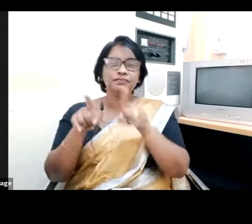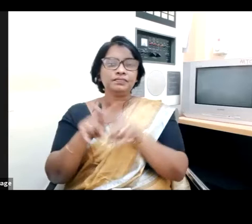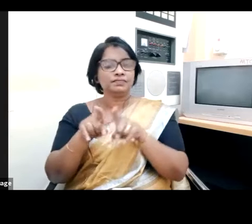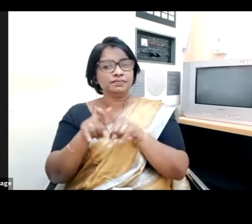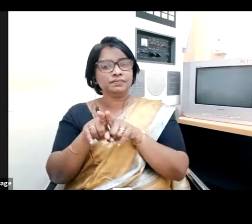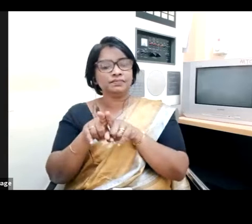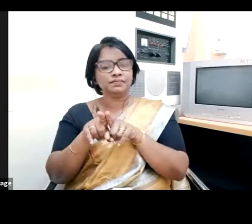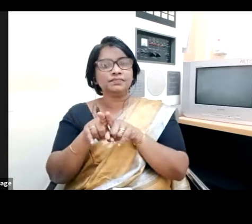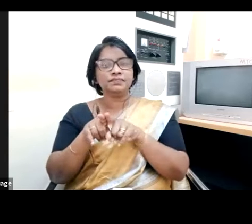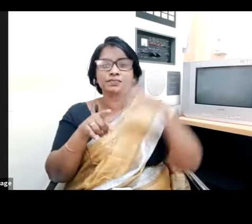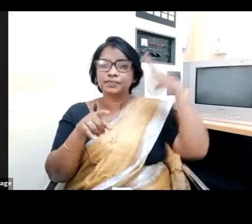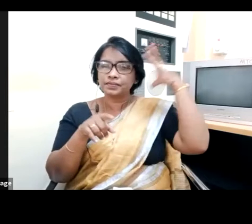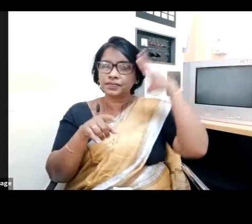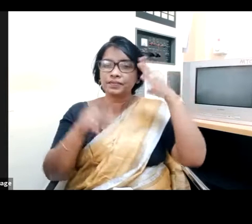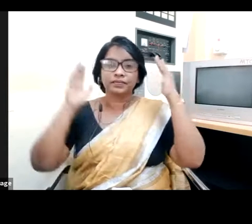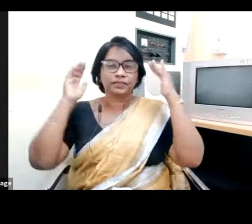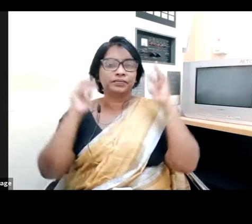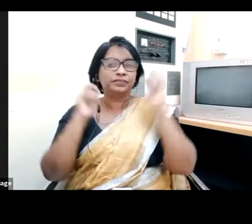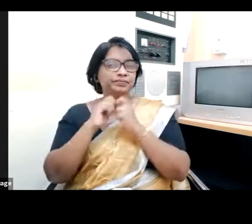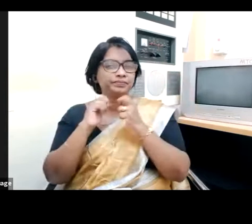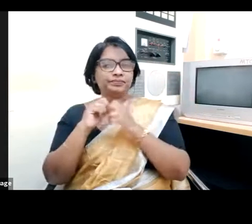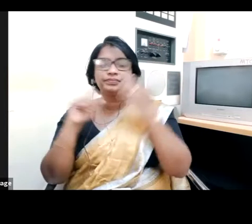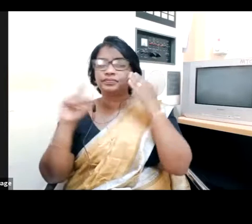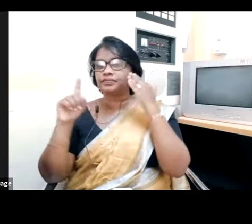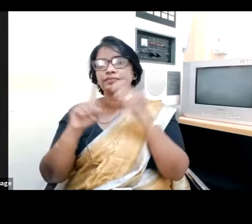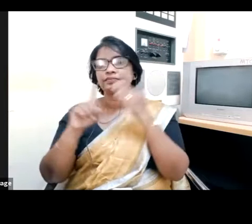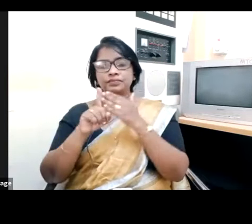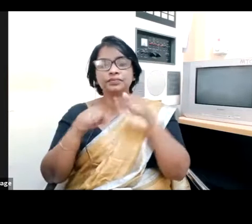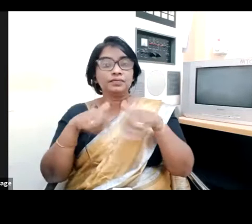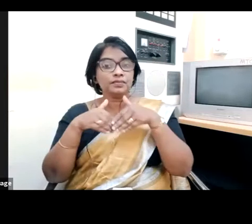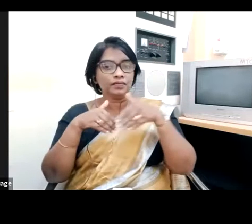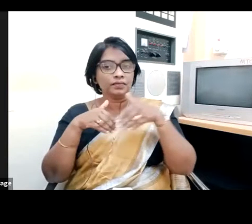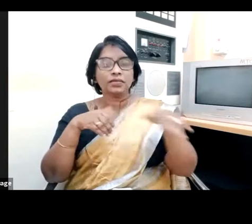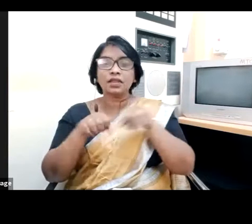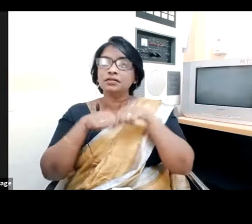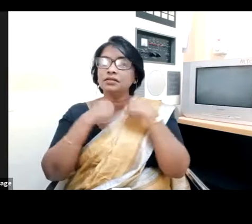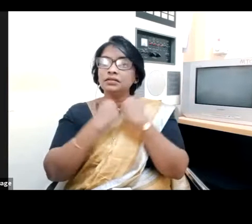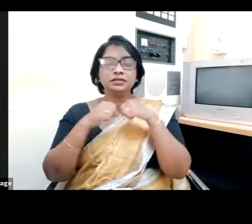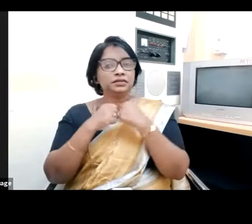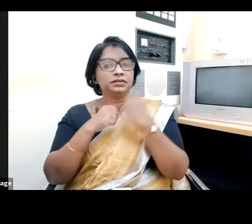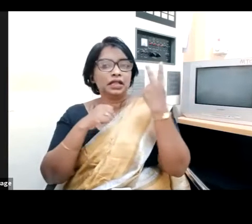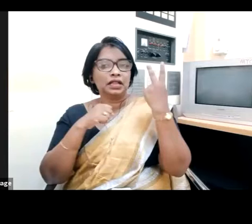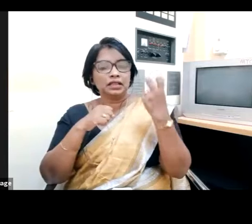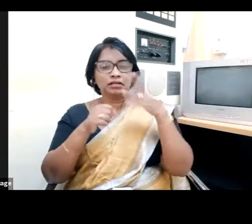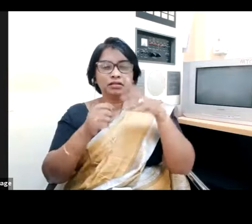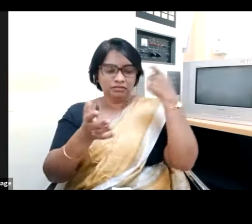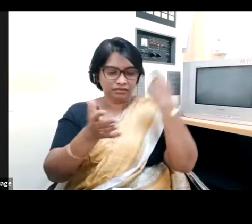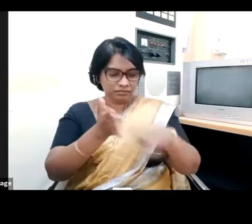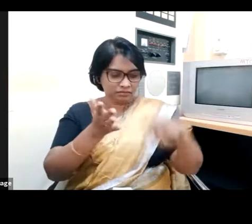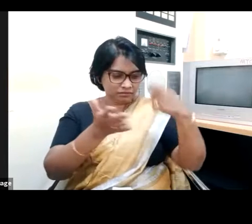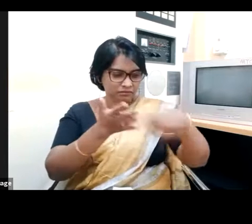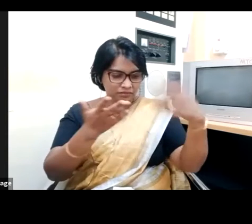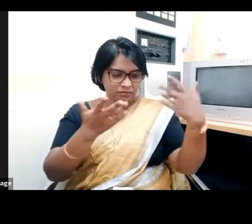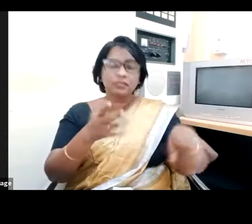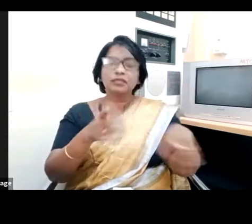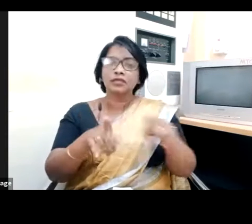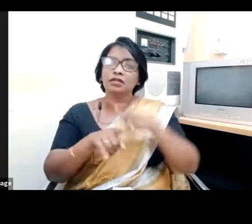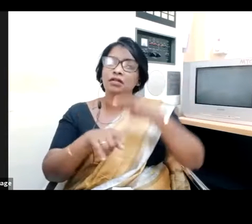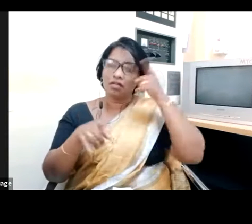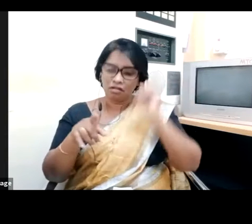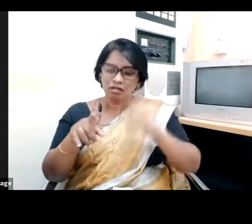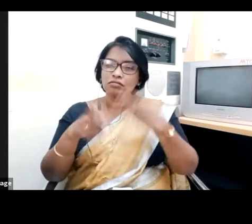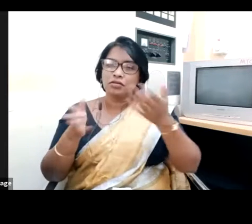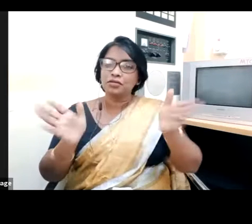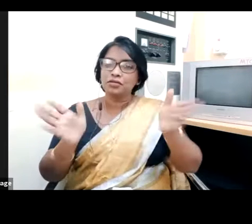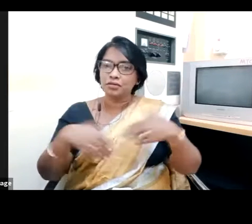over 700 of them participants from the UN Global Compact. When companies involved in SBTi set targets